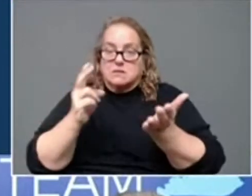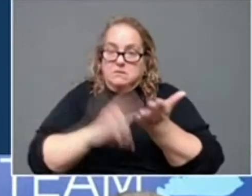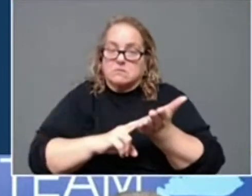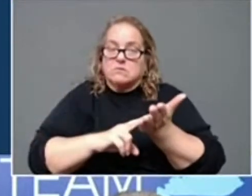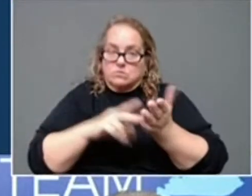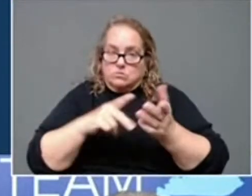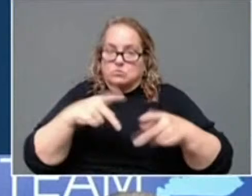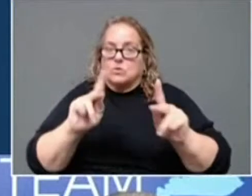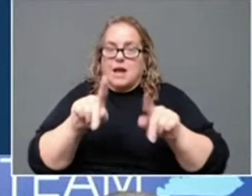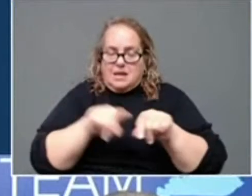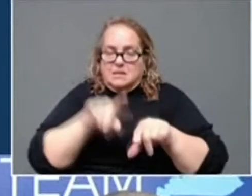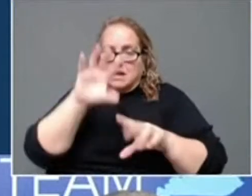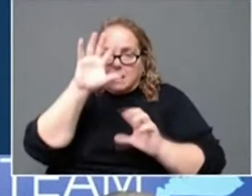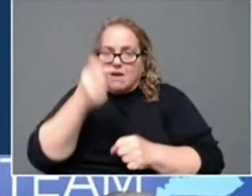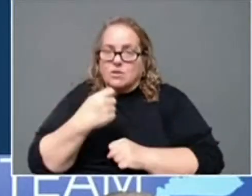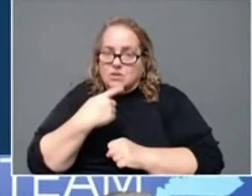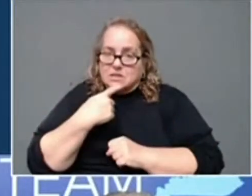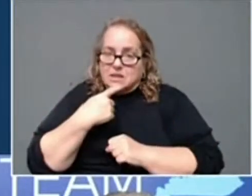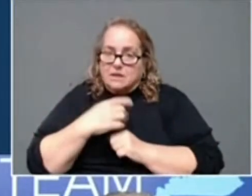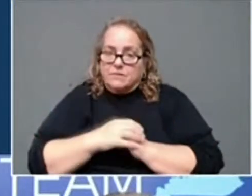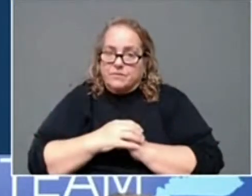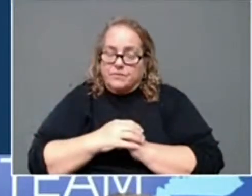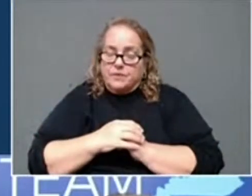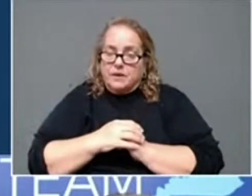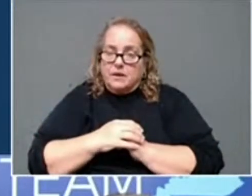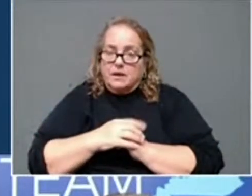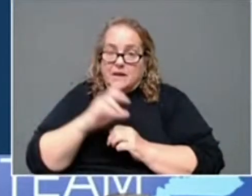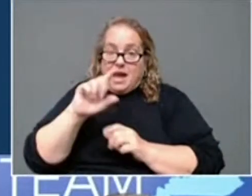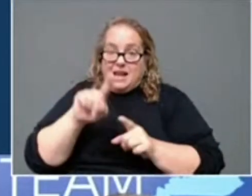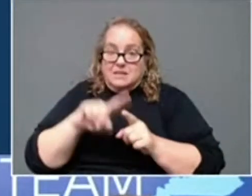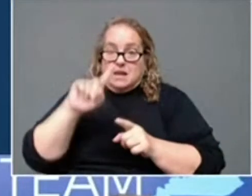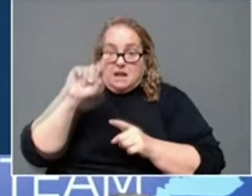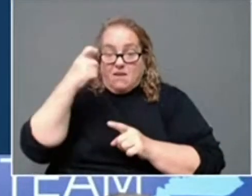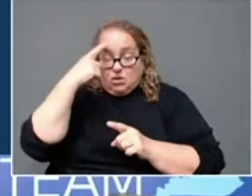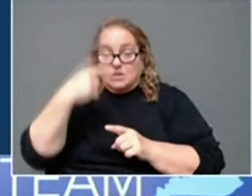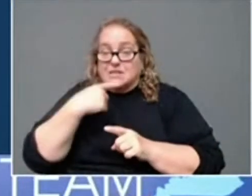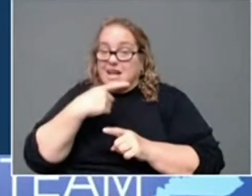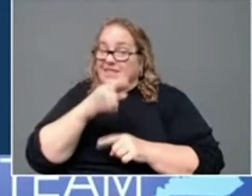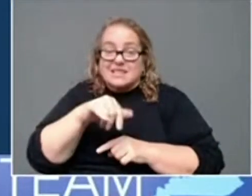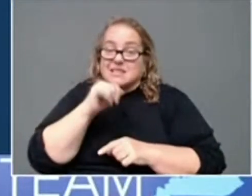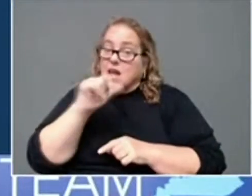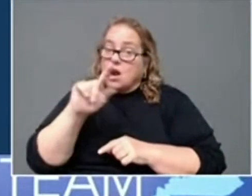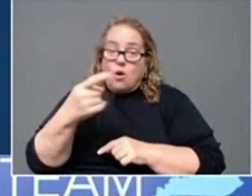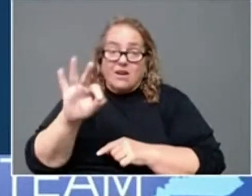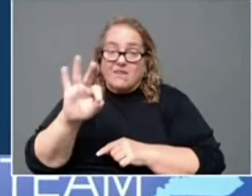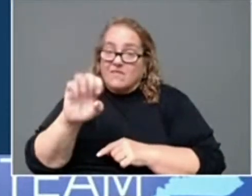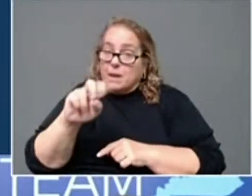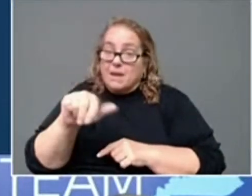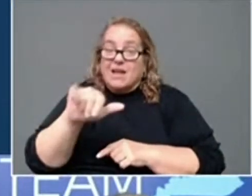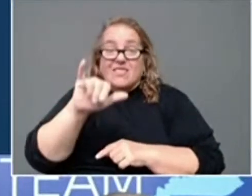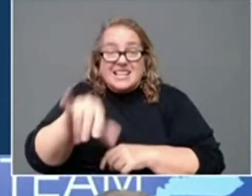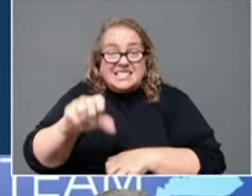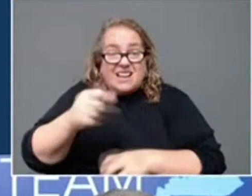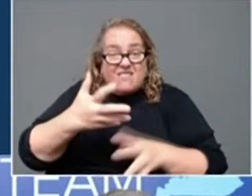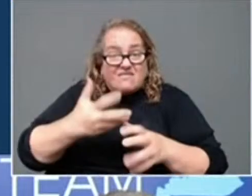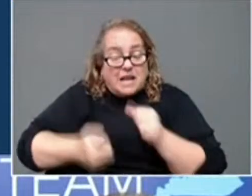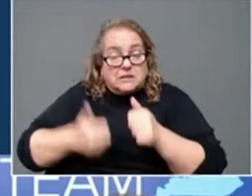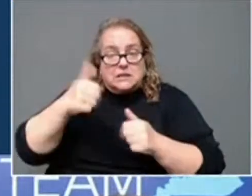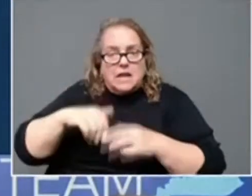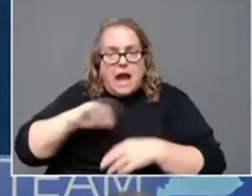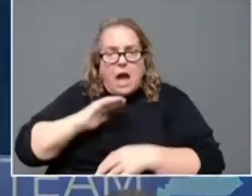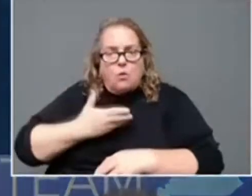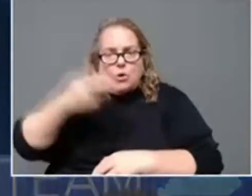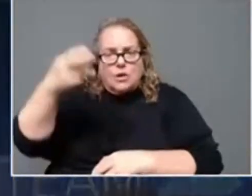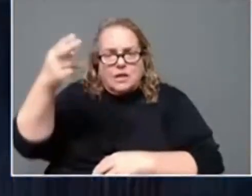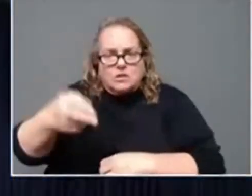indicated. This is not just FEMA leaning forward. This is the fastest in our history, and it normally doesn't occur in other states.